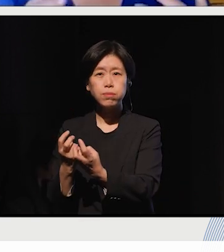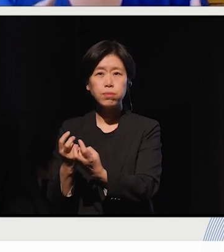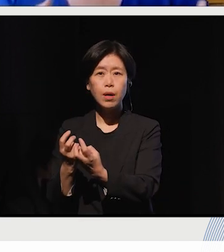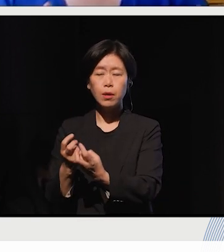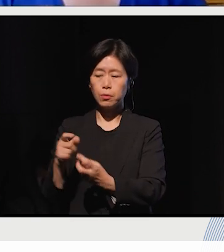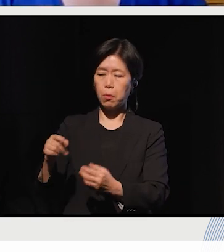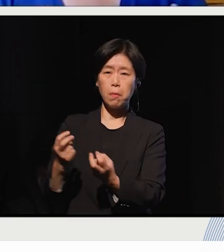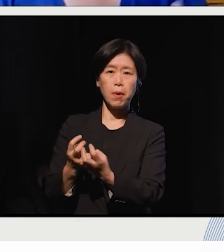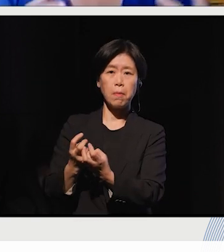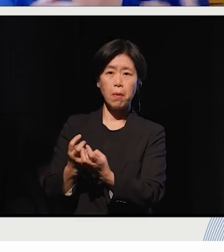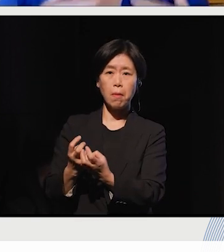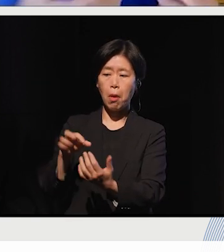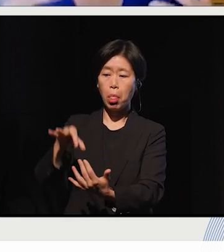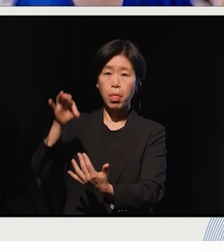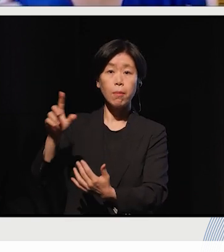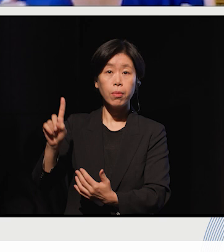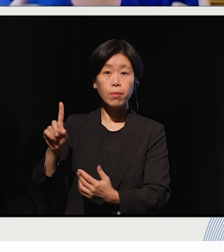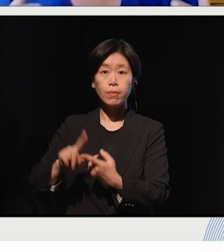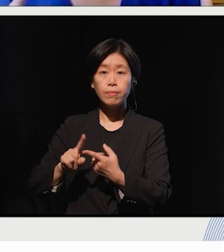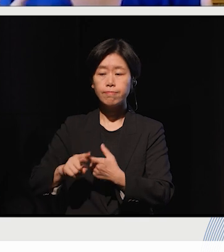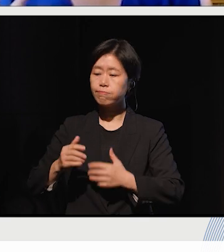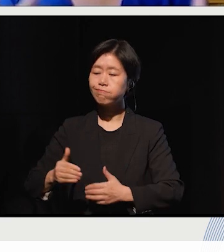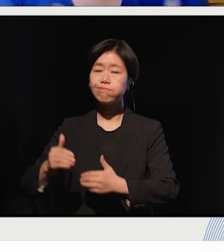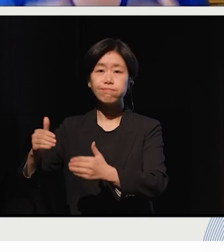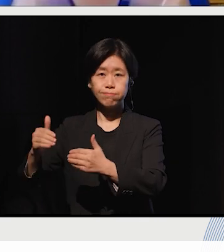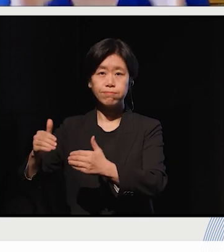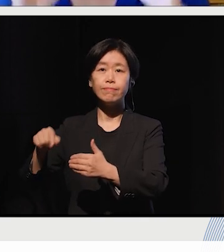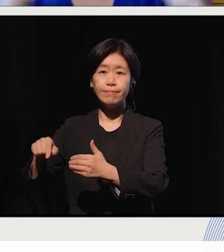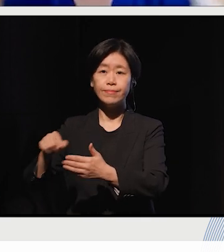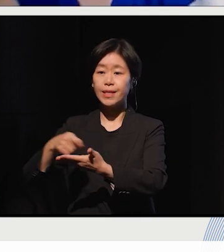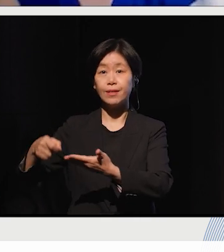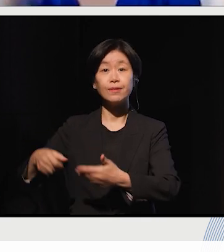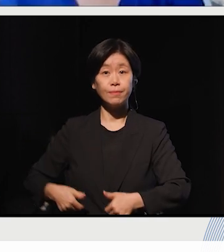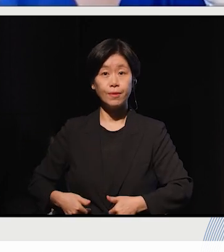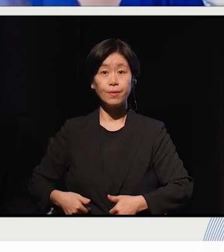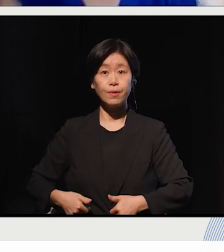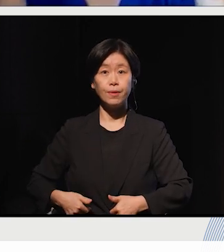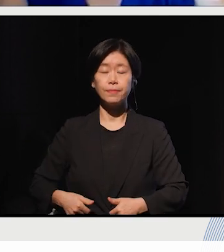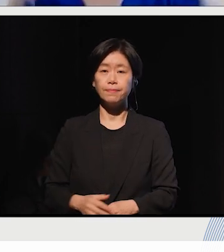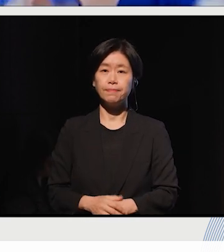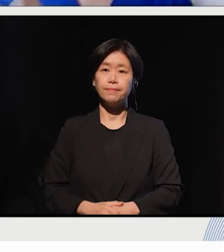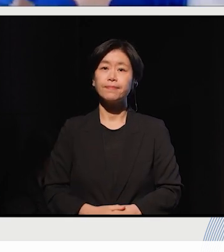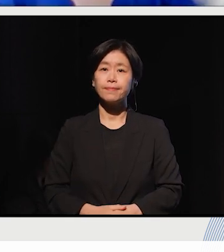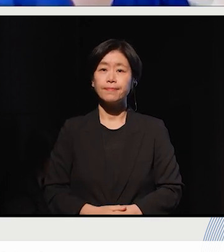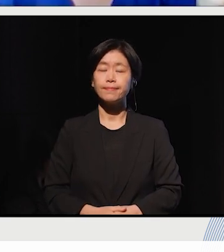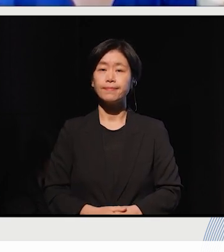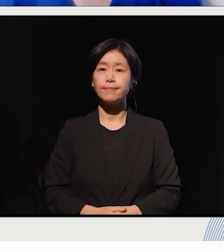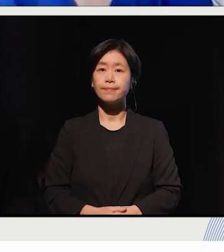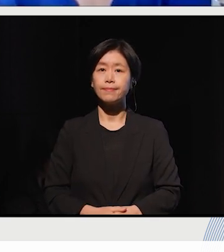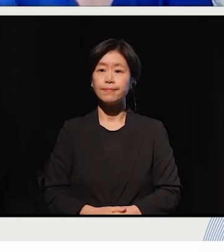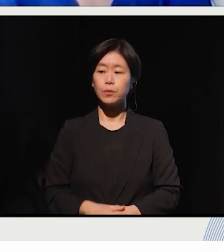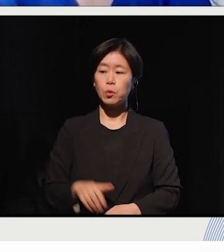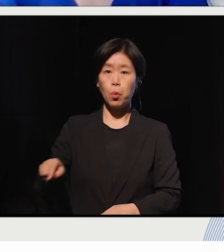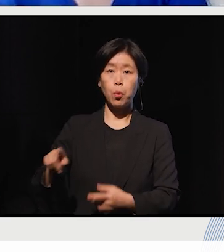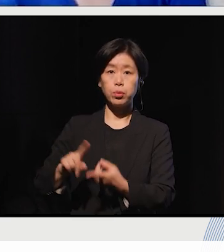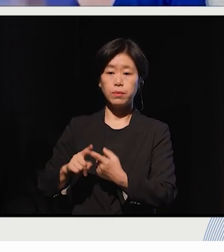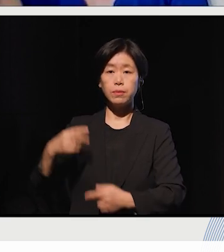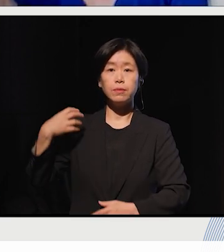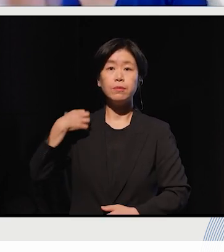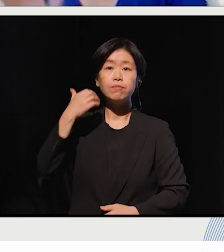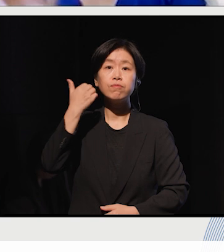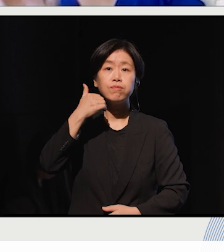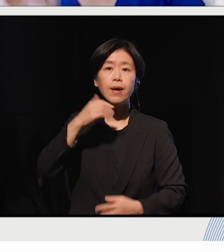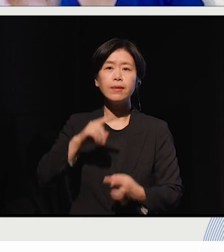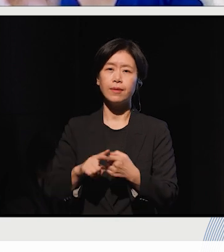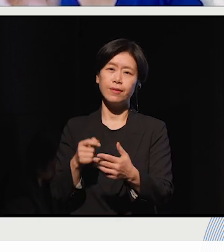who's going to be responsible for ensuring that those things move forward. Once you have that list of things we do really, really well